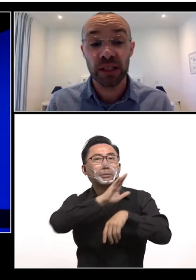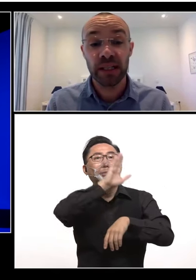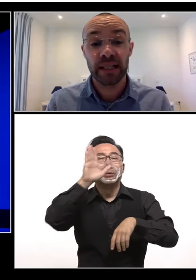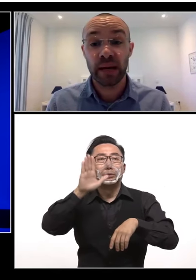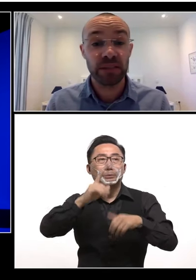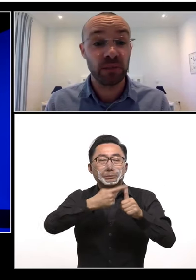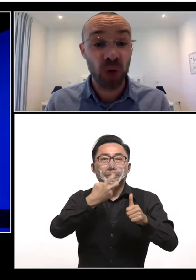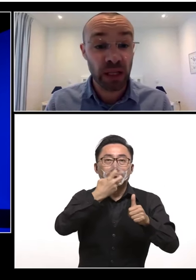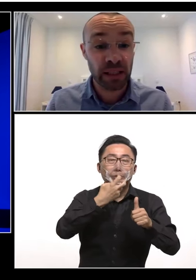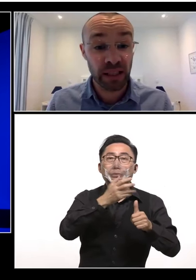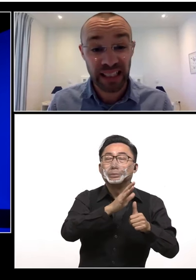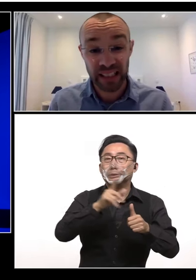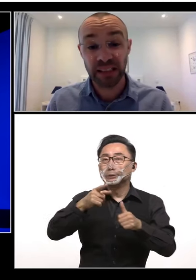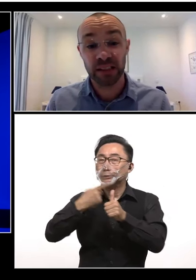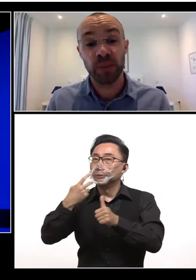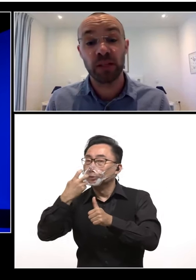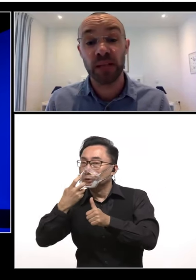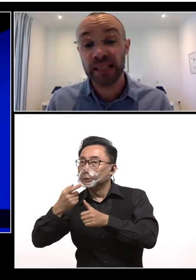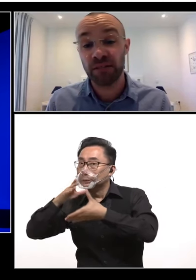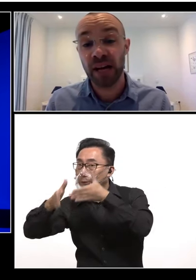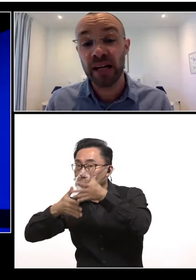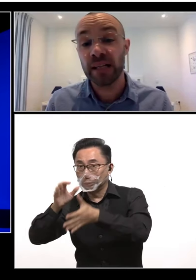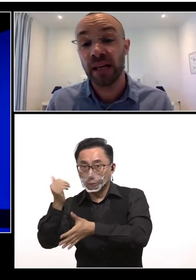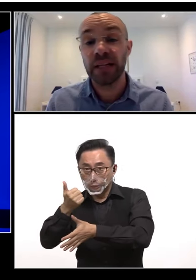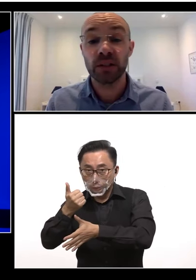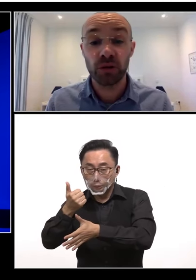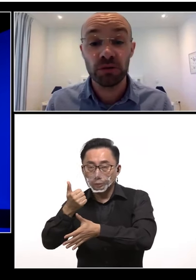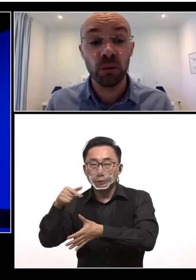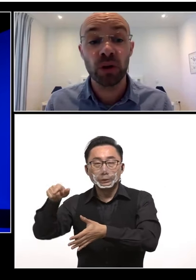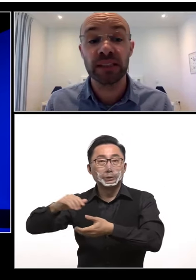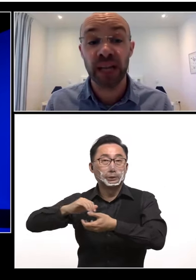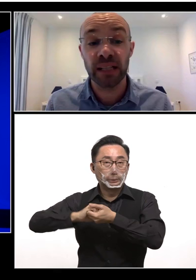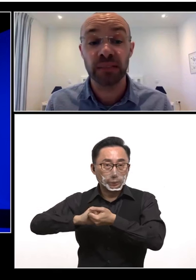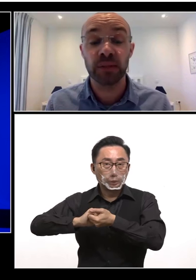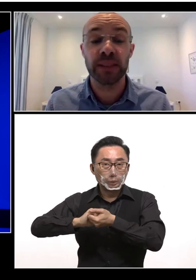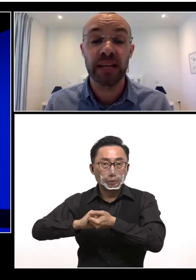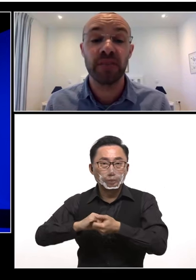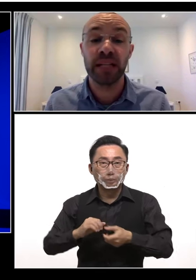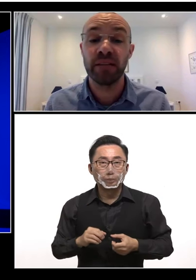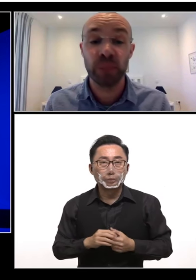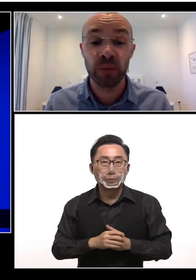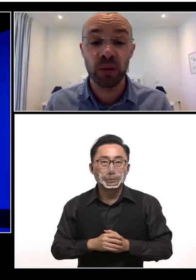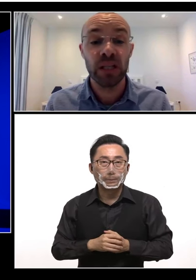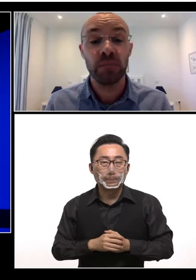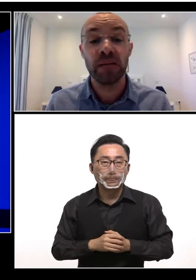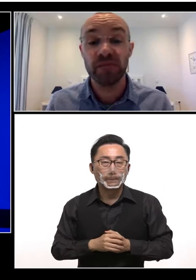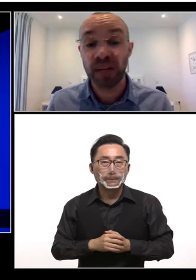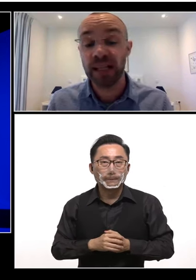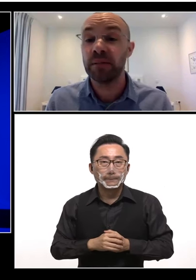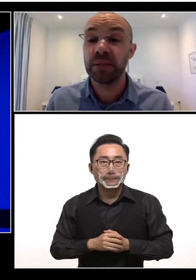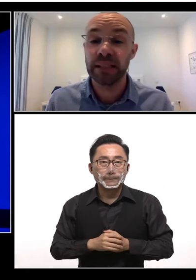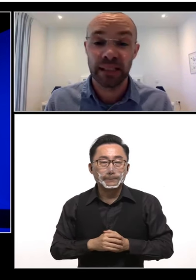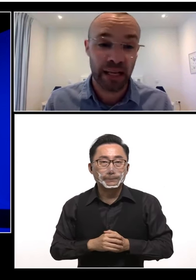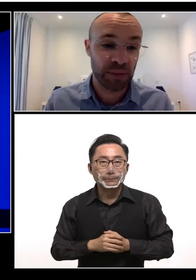future, collaborative work like this could become less rare, and the extraordinary wall of silence between deaf and hearing people might